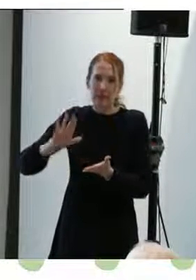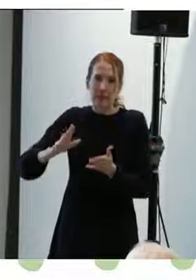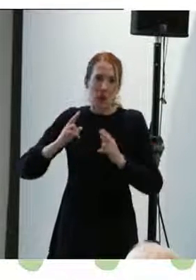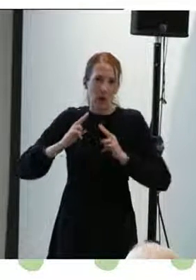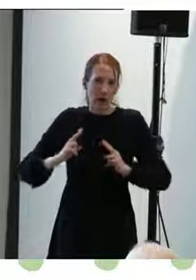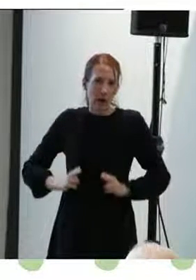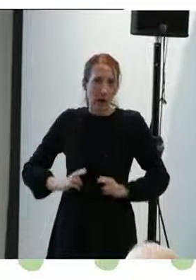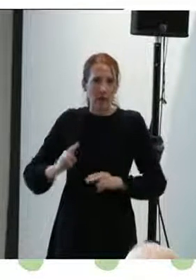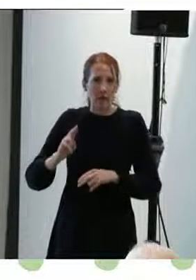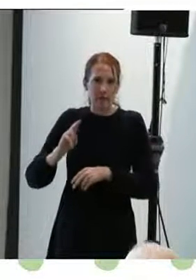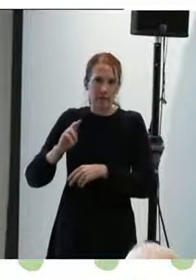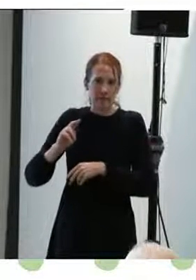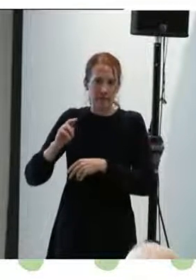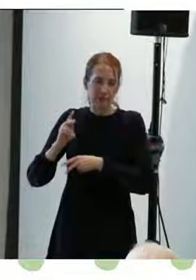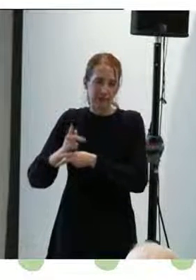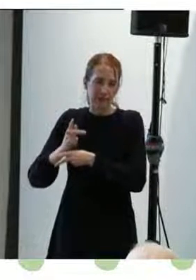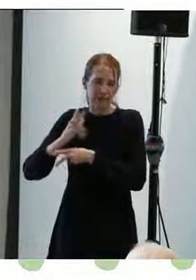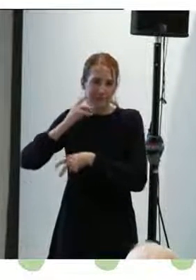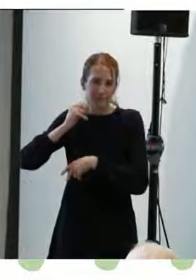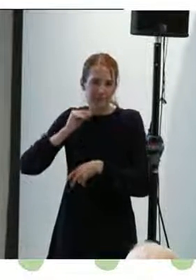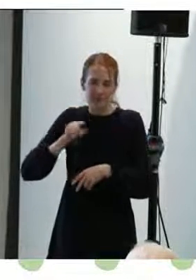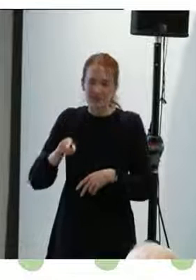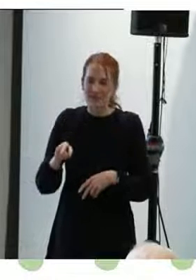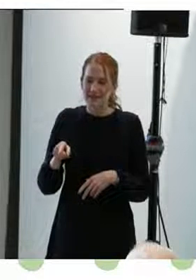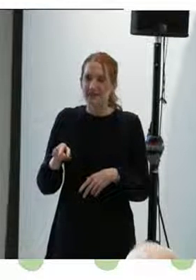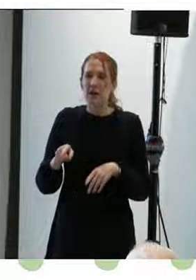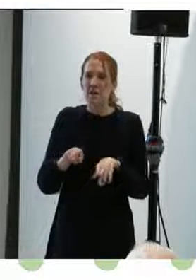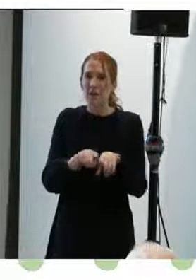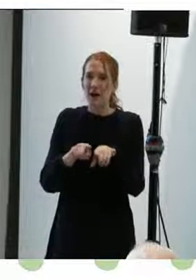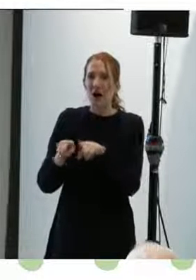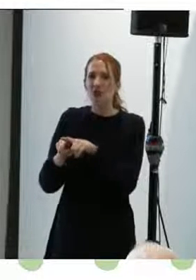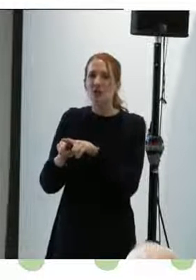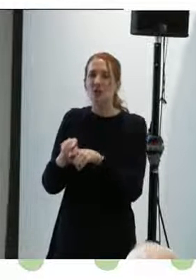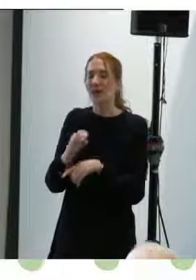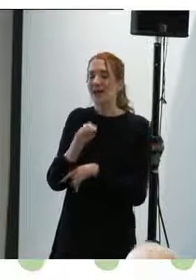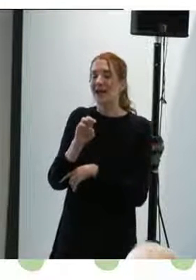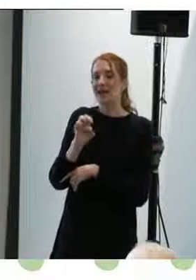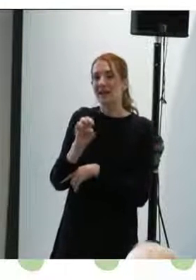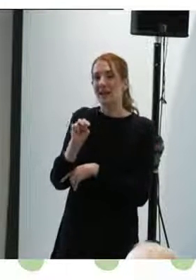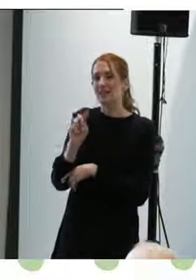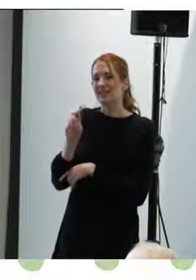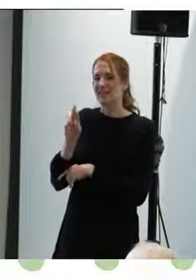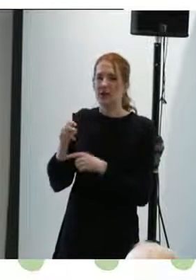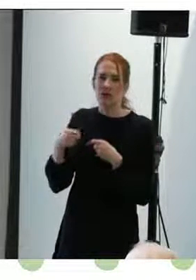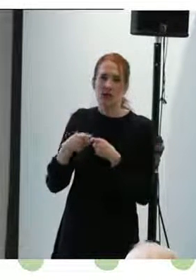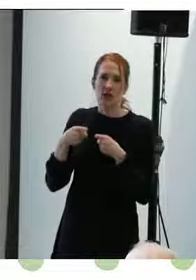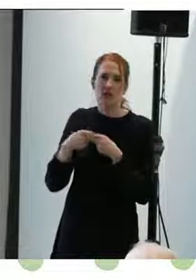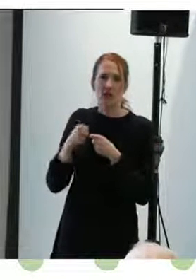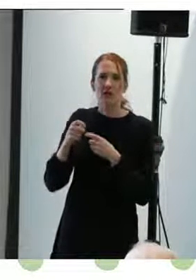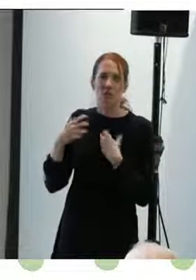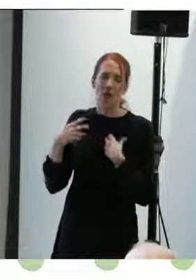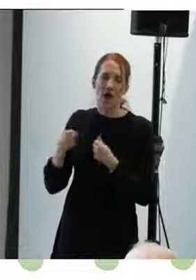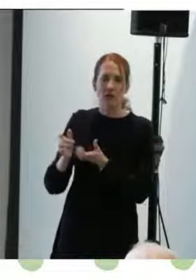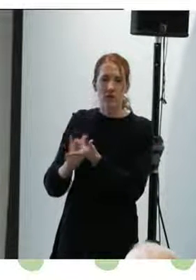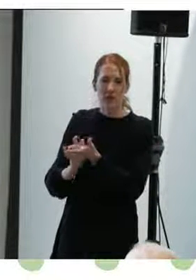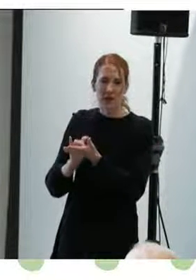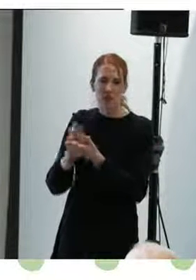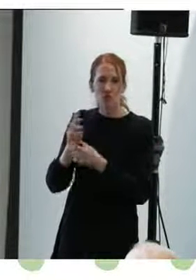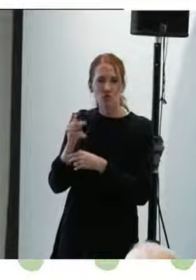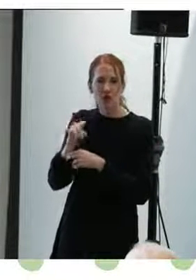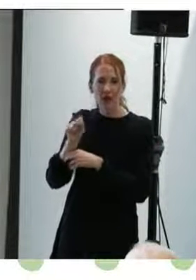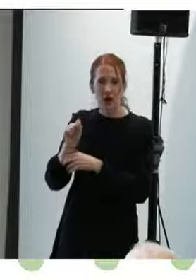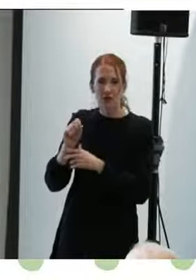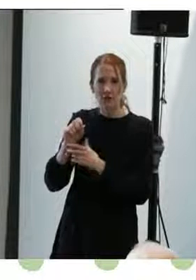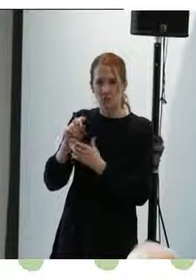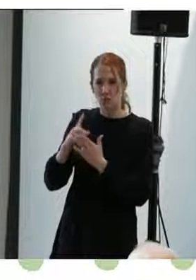then to also see how the electronic health records and the medical records talk about the patient. So there